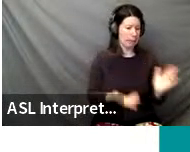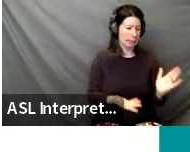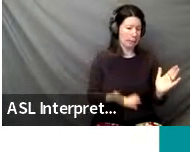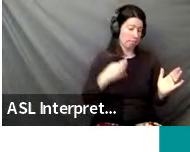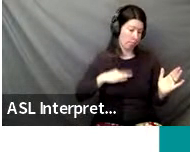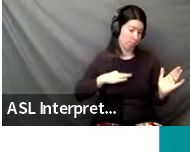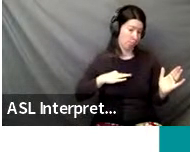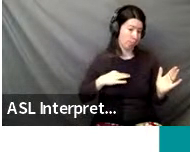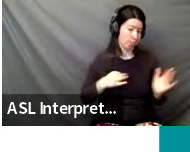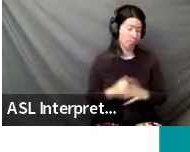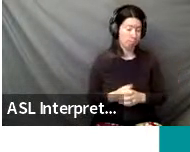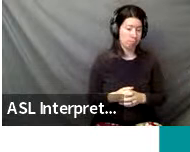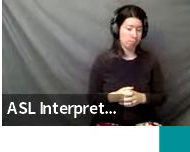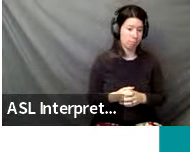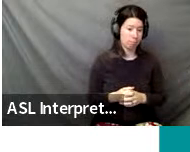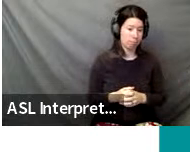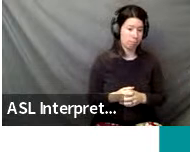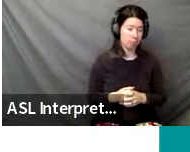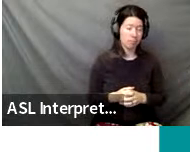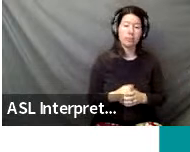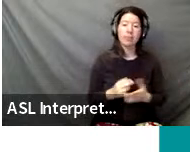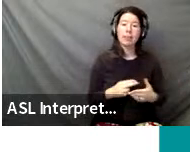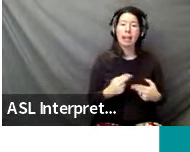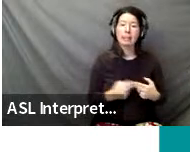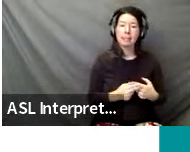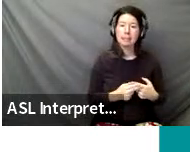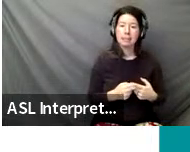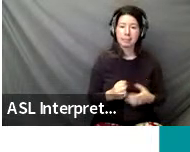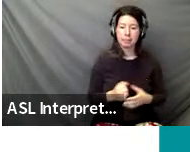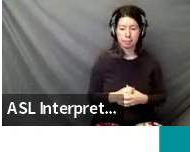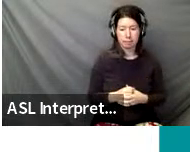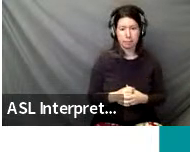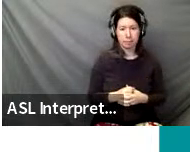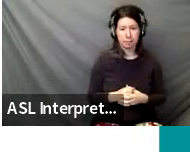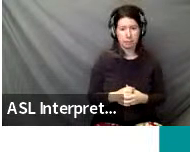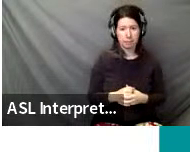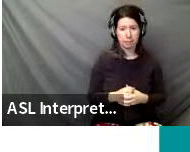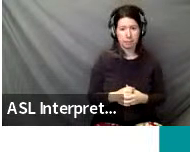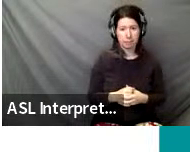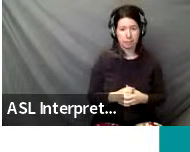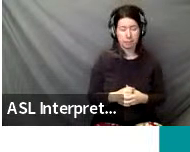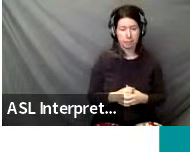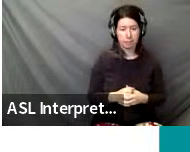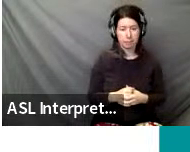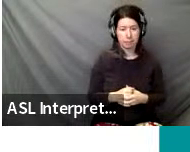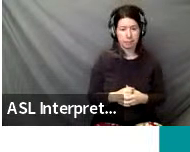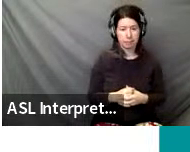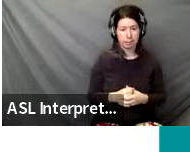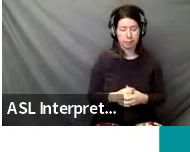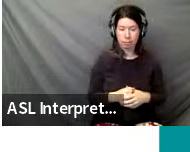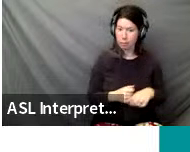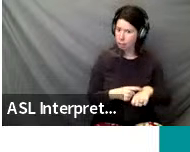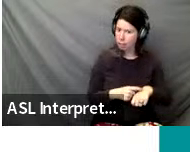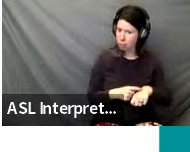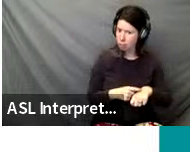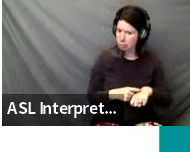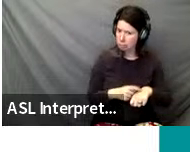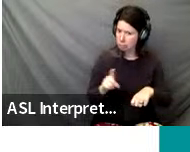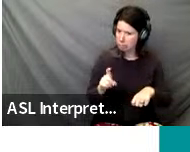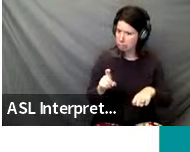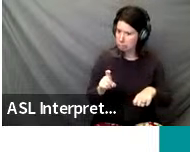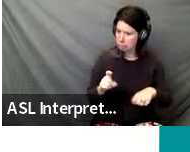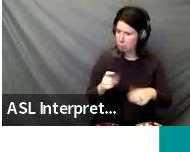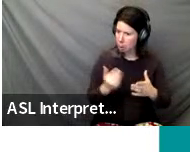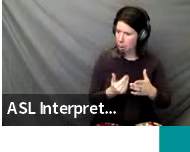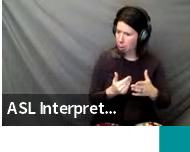standpoint. Next slide. So I know, how am I doing on time, Lisa or Johnell? Are we getting pretty